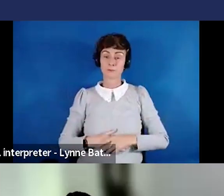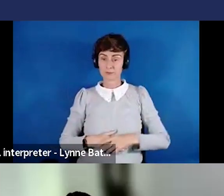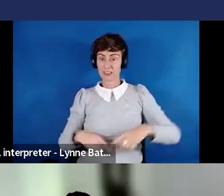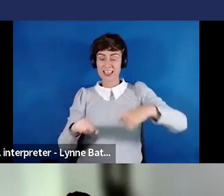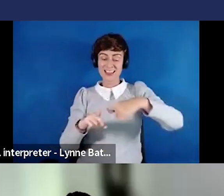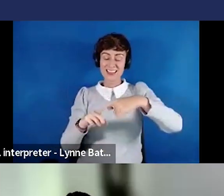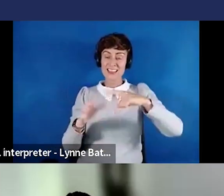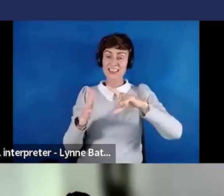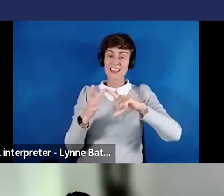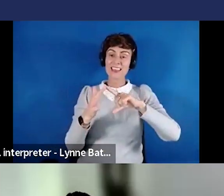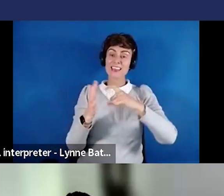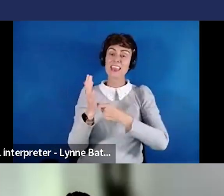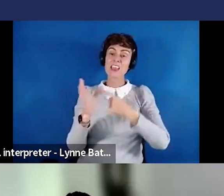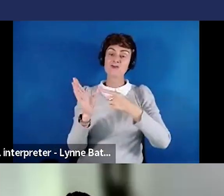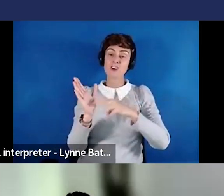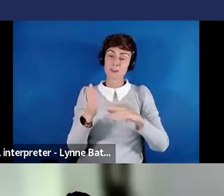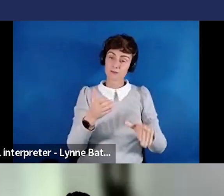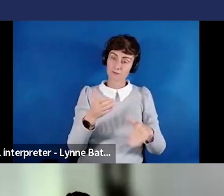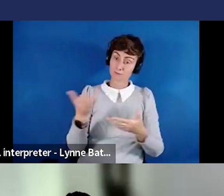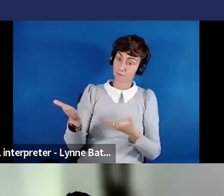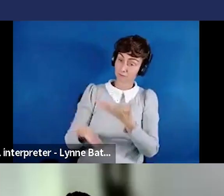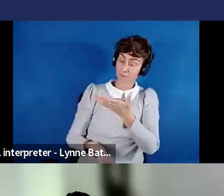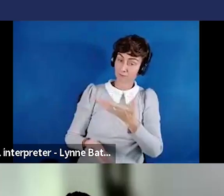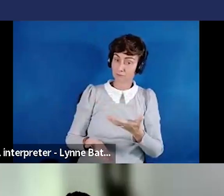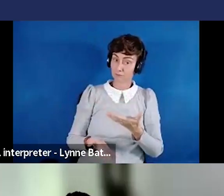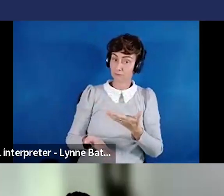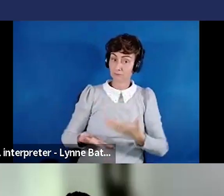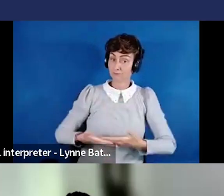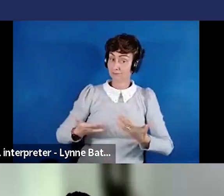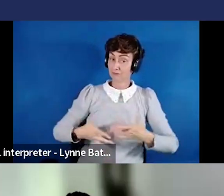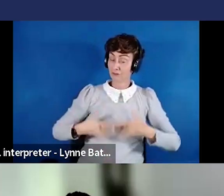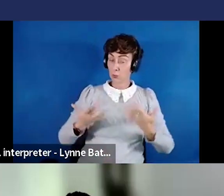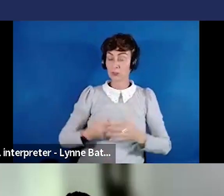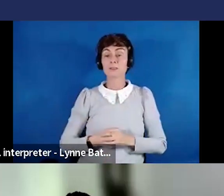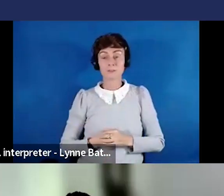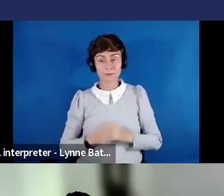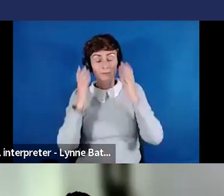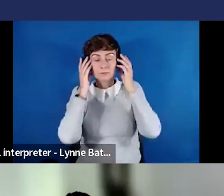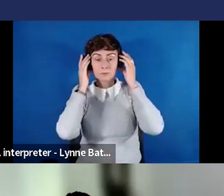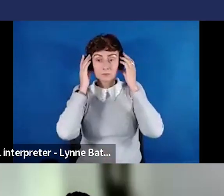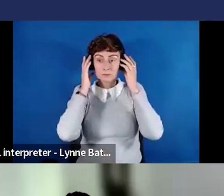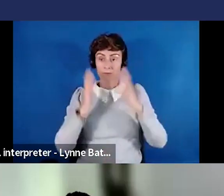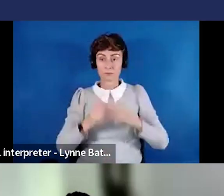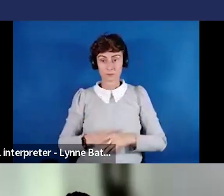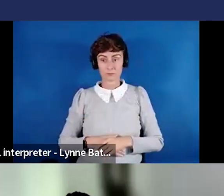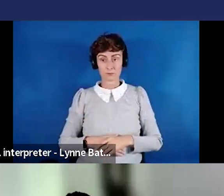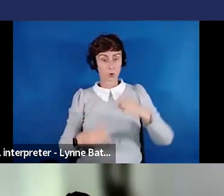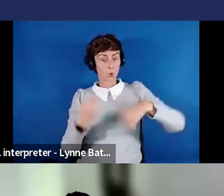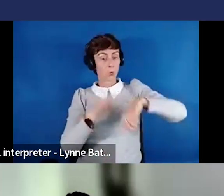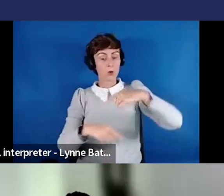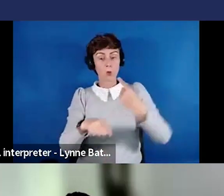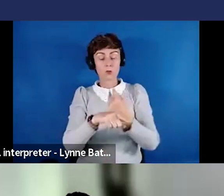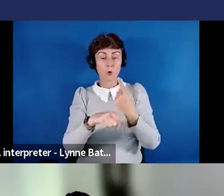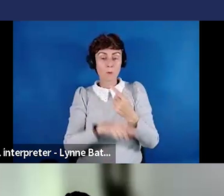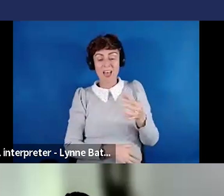I'll hand over to you now to come in and share your thoughts. Yeah, just reflecting on the we all talk about the